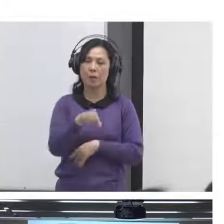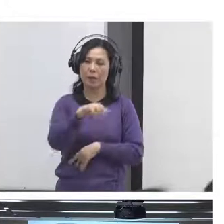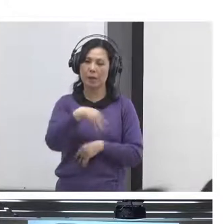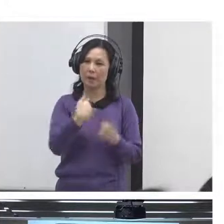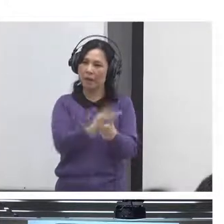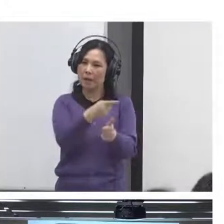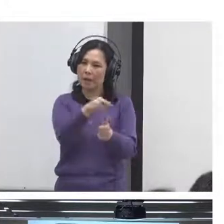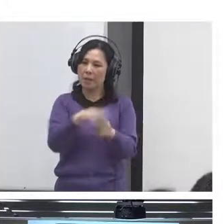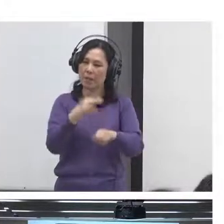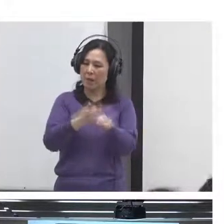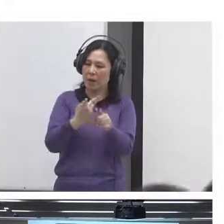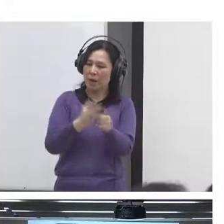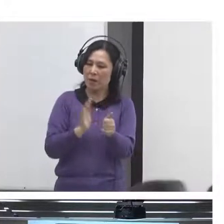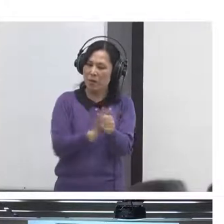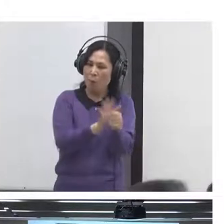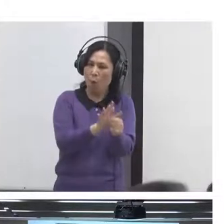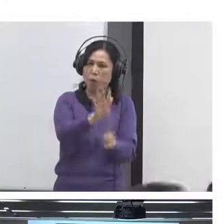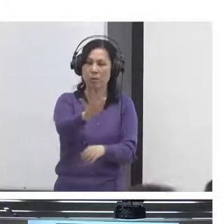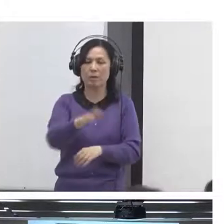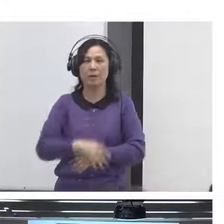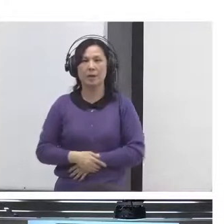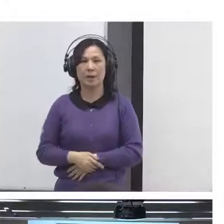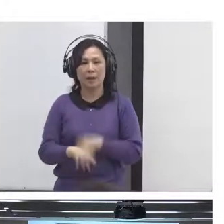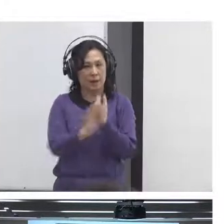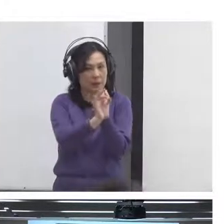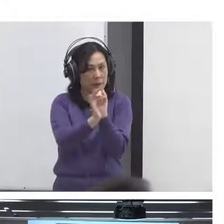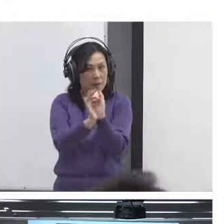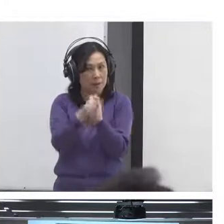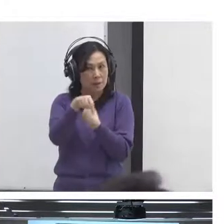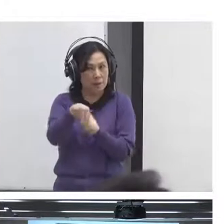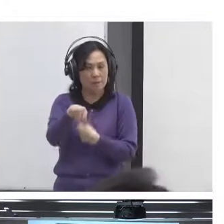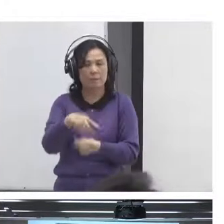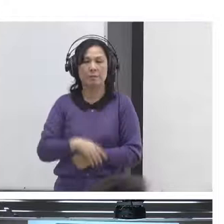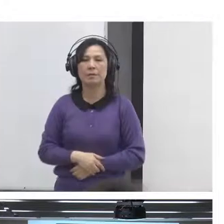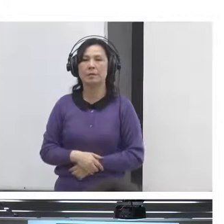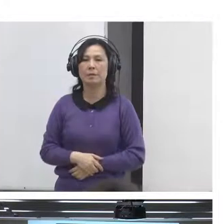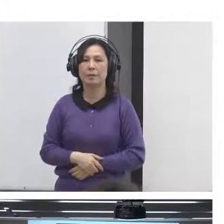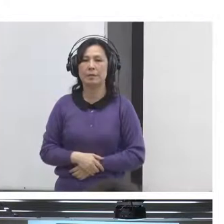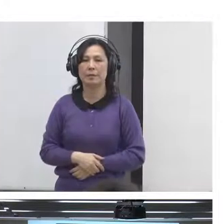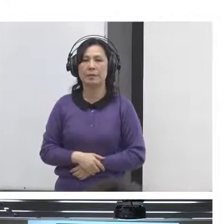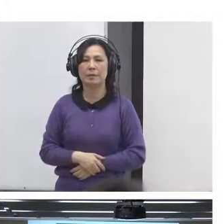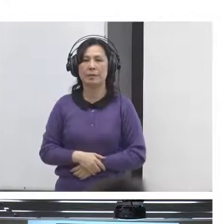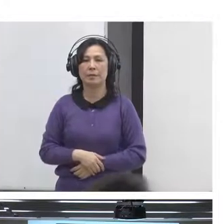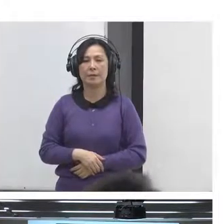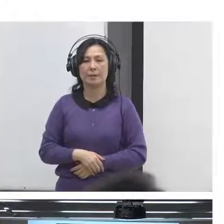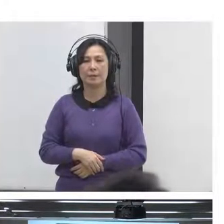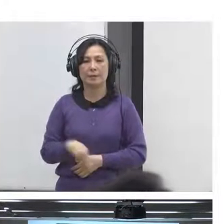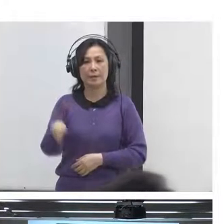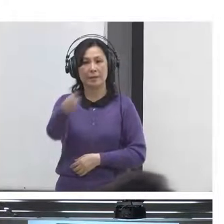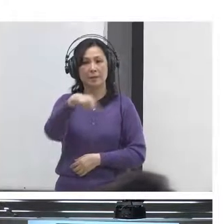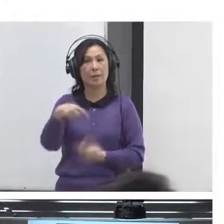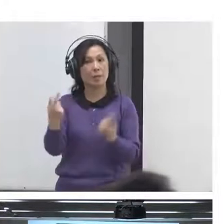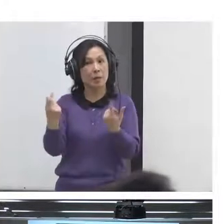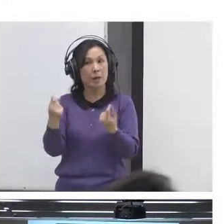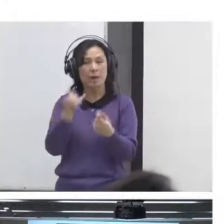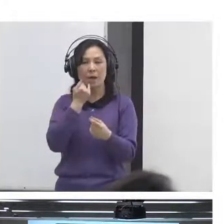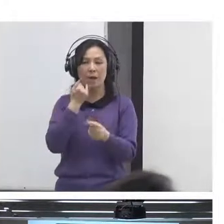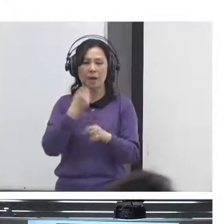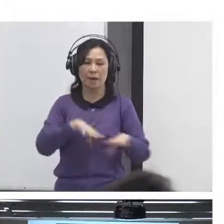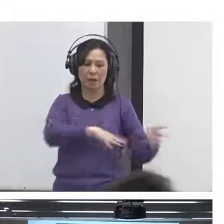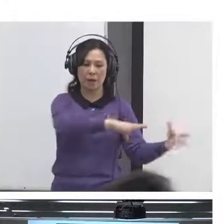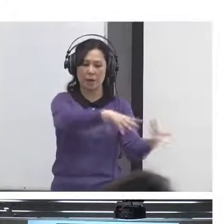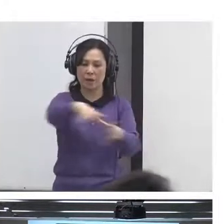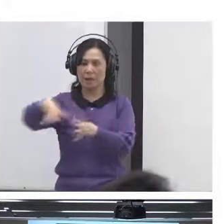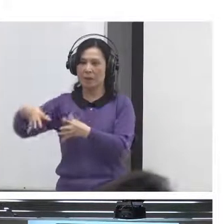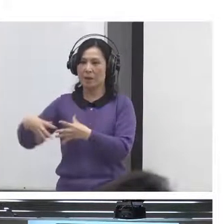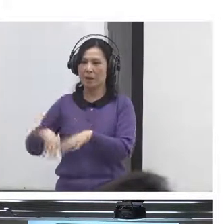Toolkit. It includes hardware components that can be obtained anywhere in the world. A manual for DIY building, like for IKEA